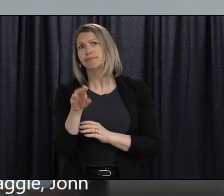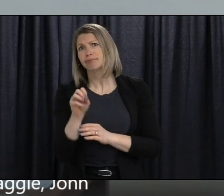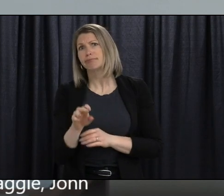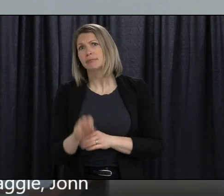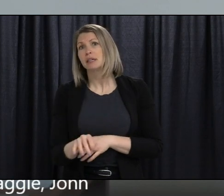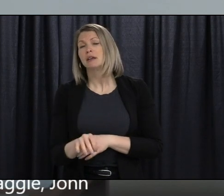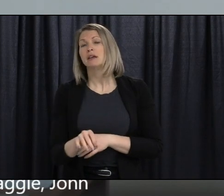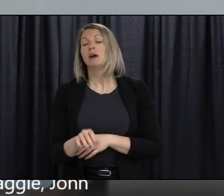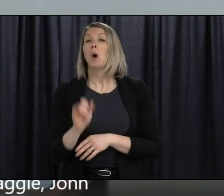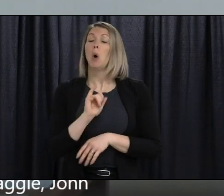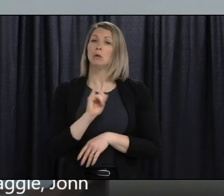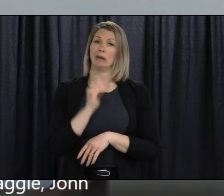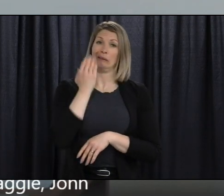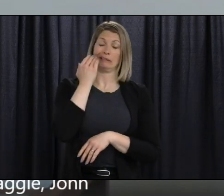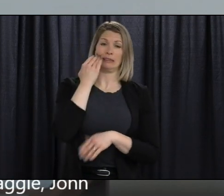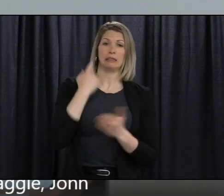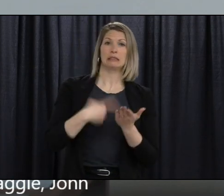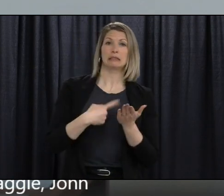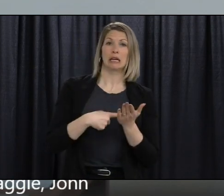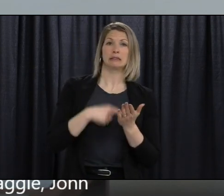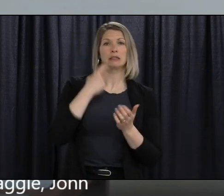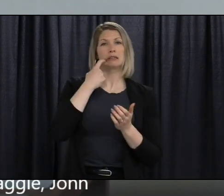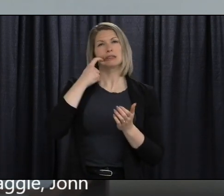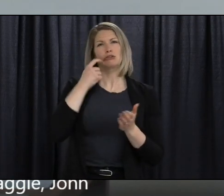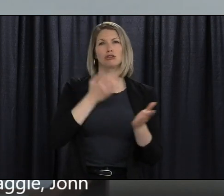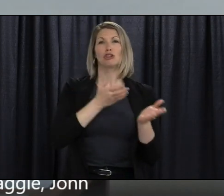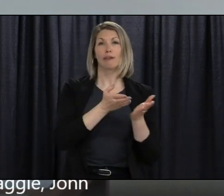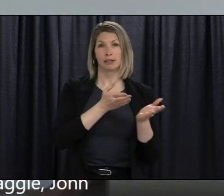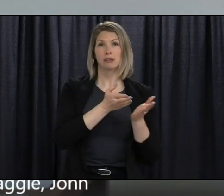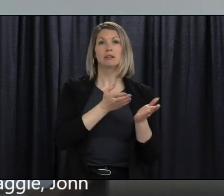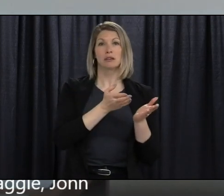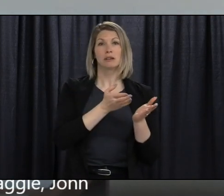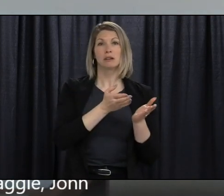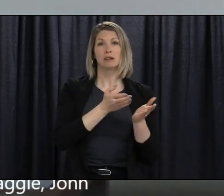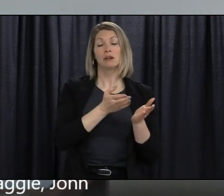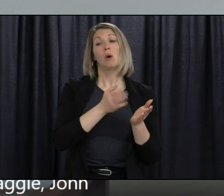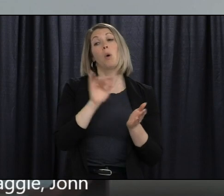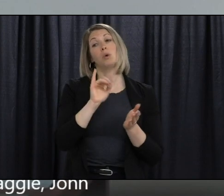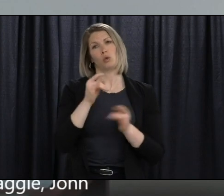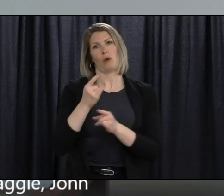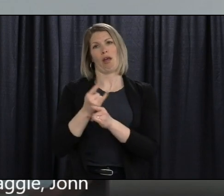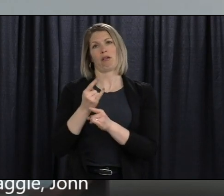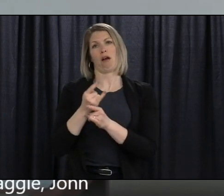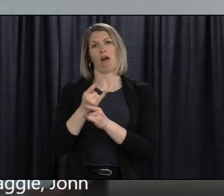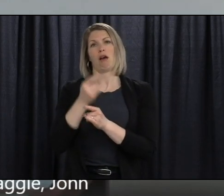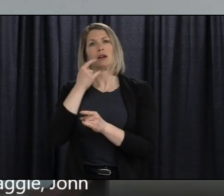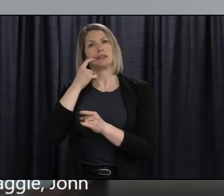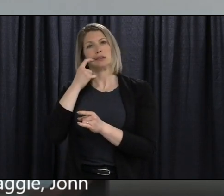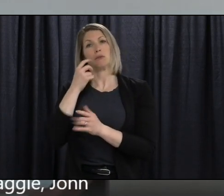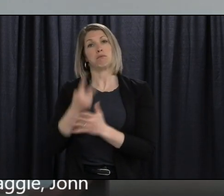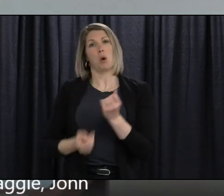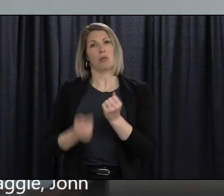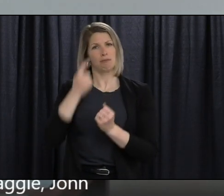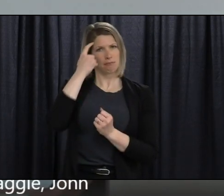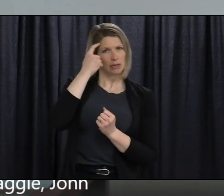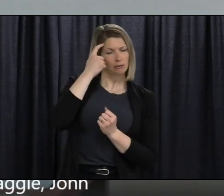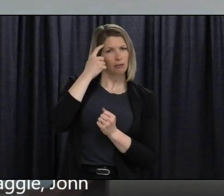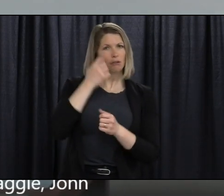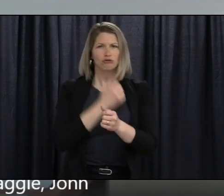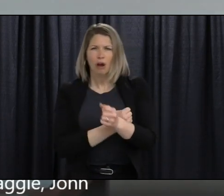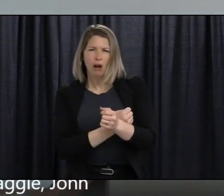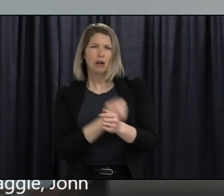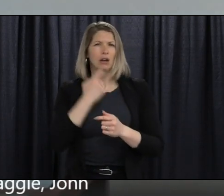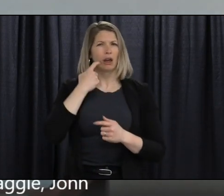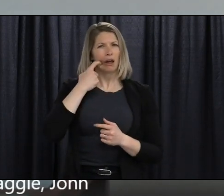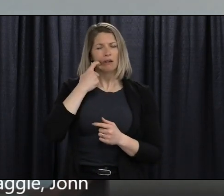around addiction services, and in particular addictions and alcohol numbers. We don't have any hard numbers that